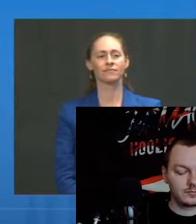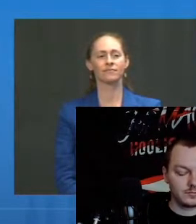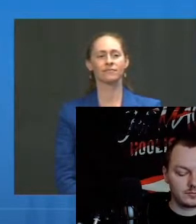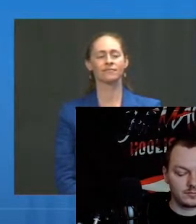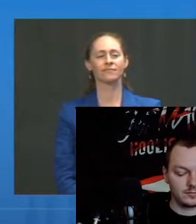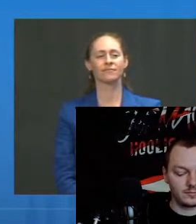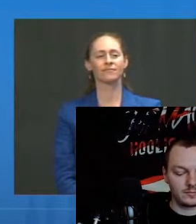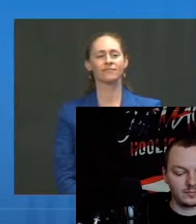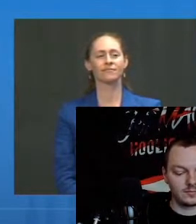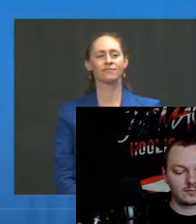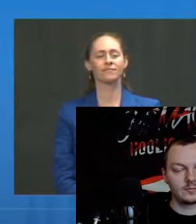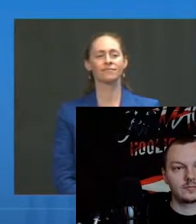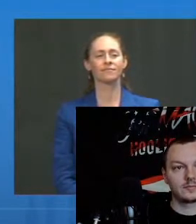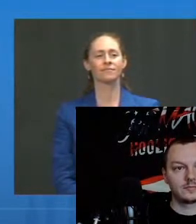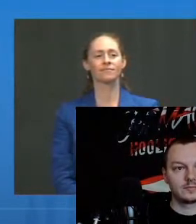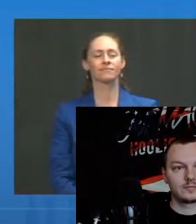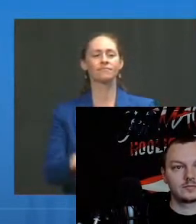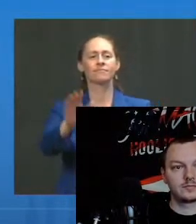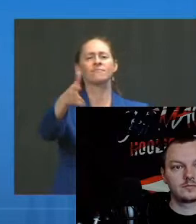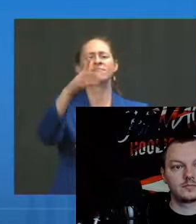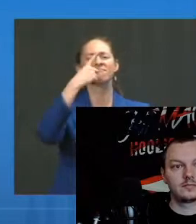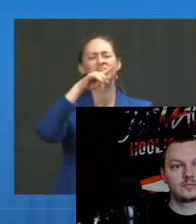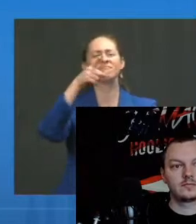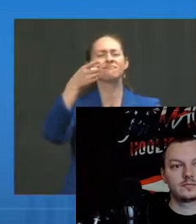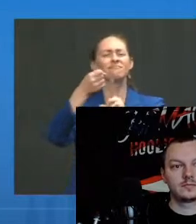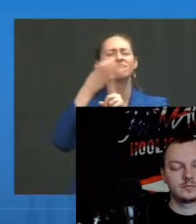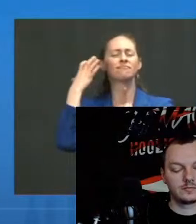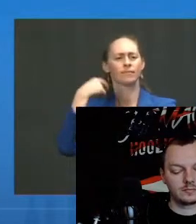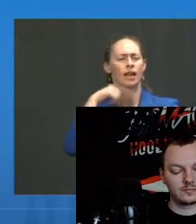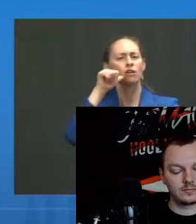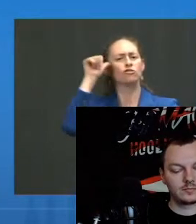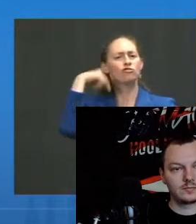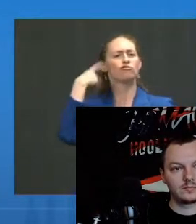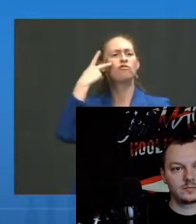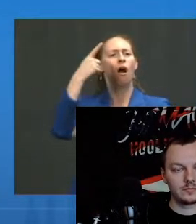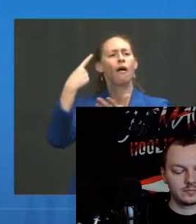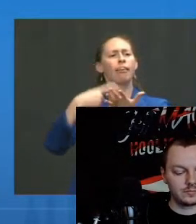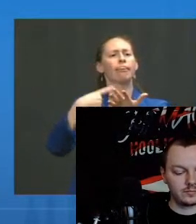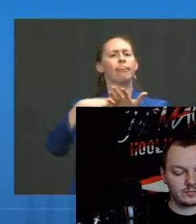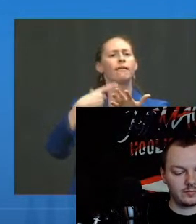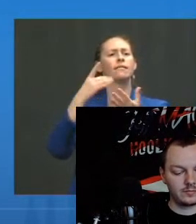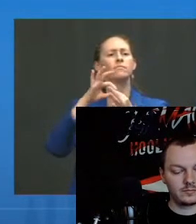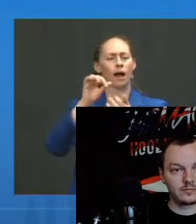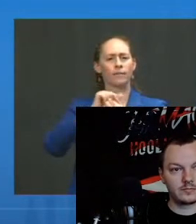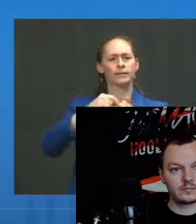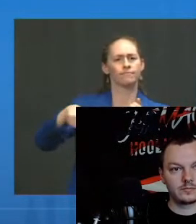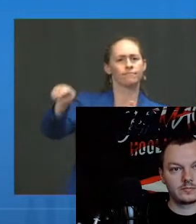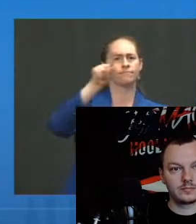story yesterday about the problems that pregnant people in the U.S. are facing. Only